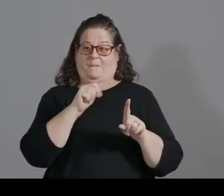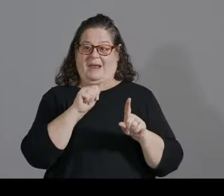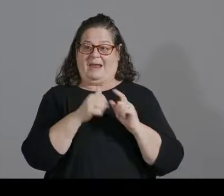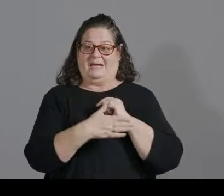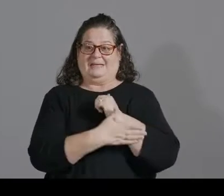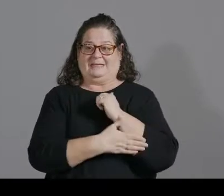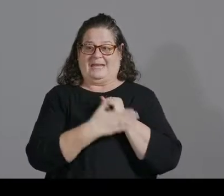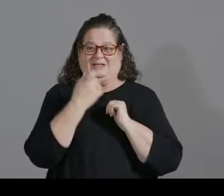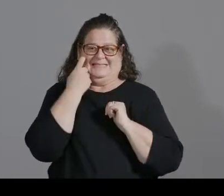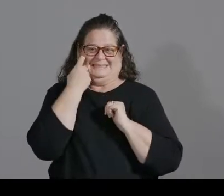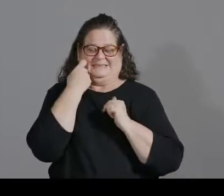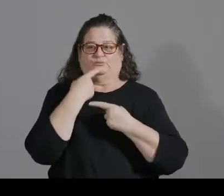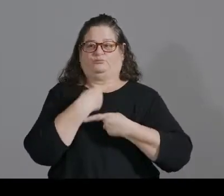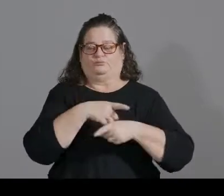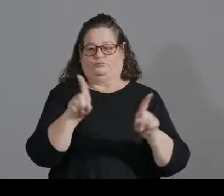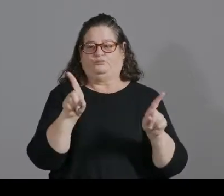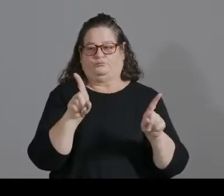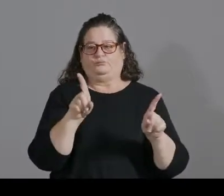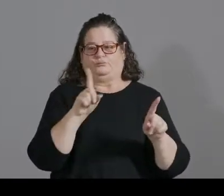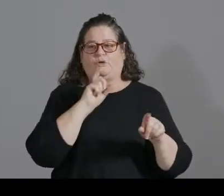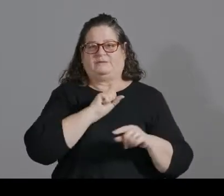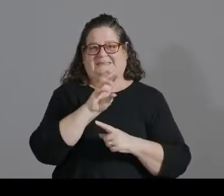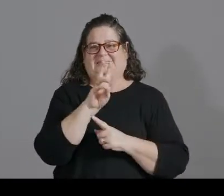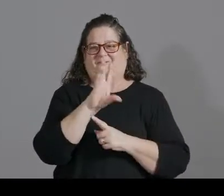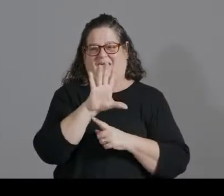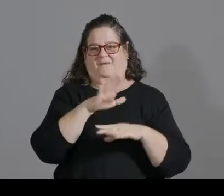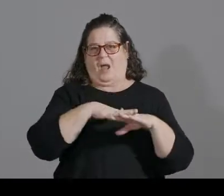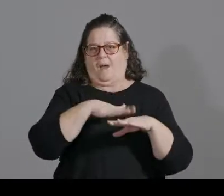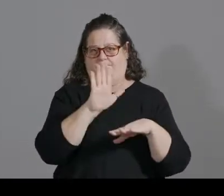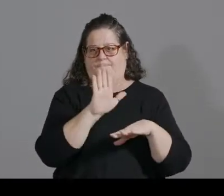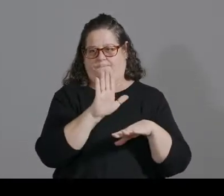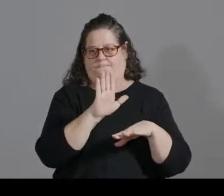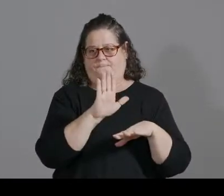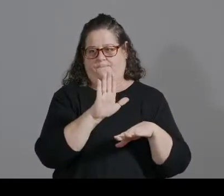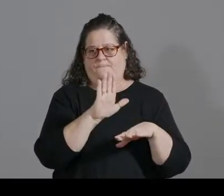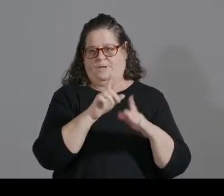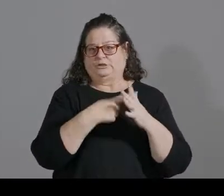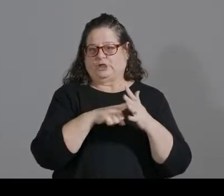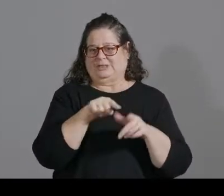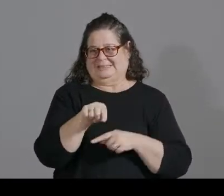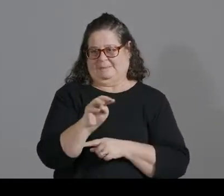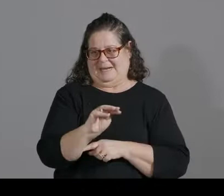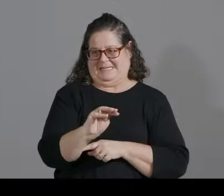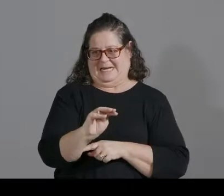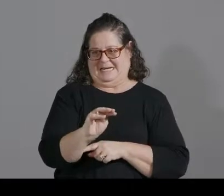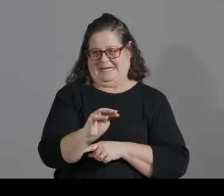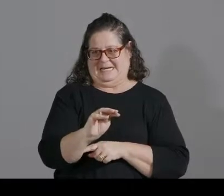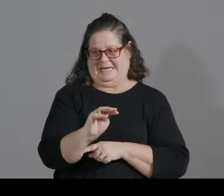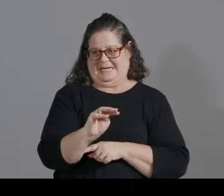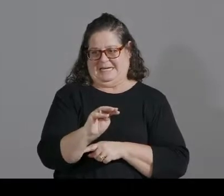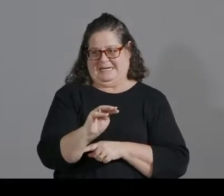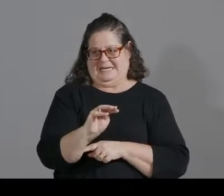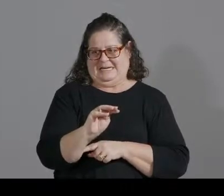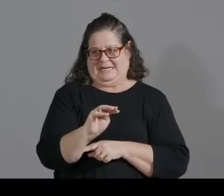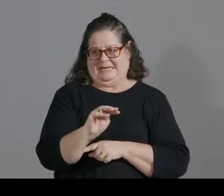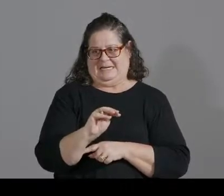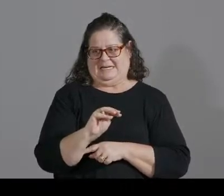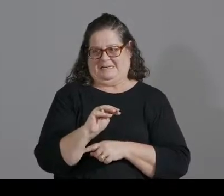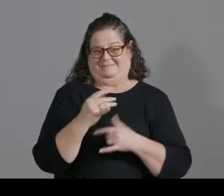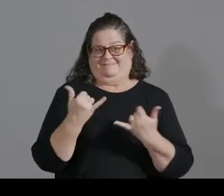February 15th. And as of today, almost 1.1 million doses of vaccine have been